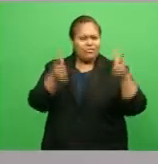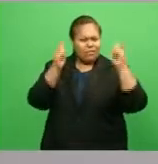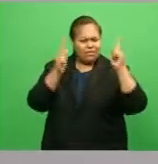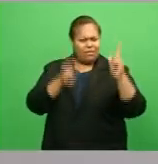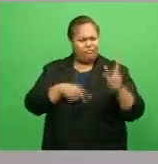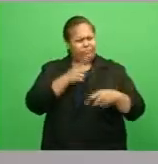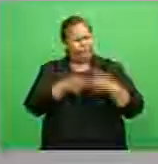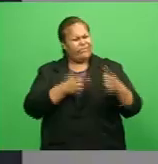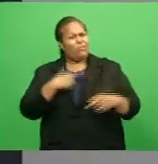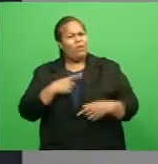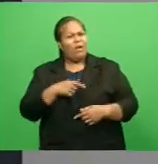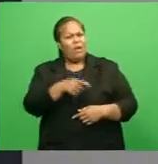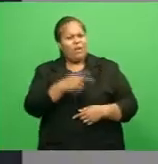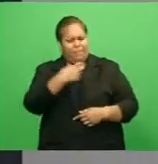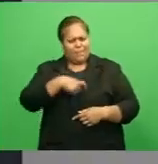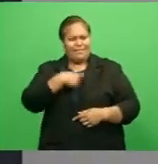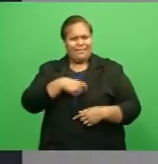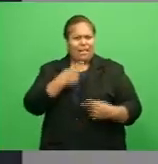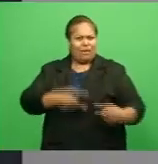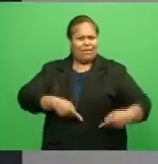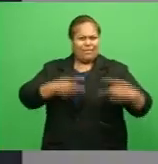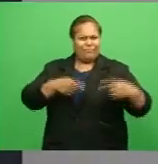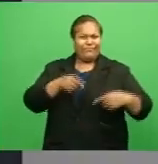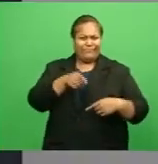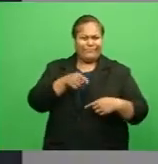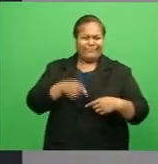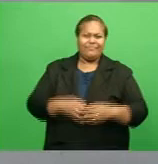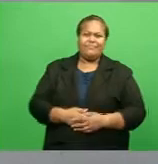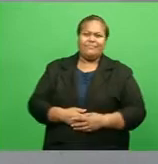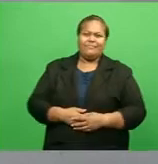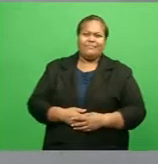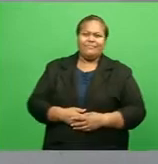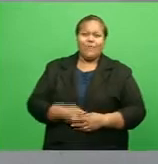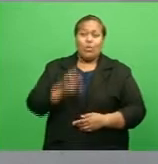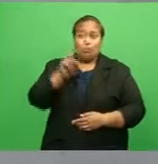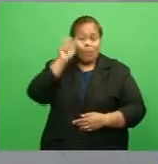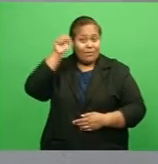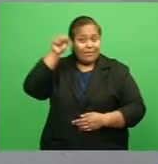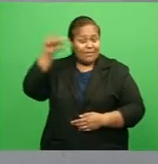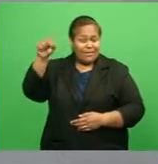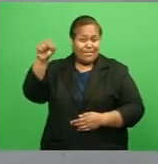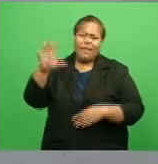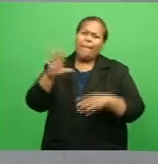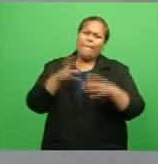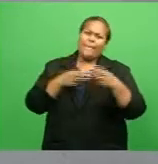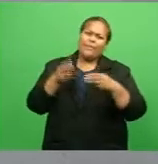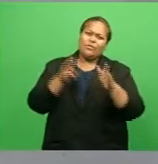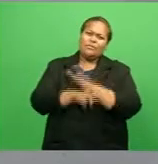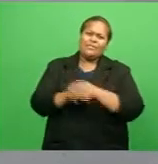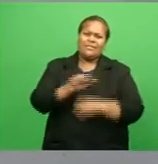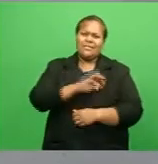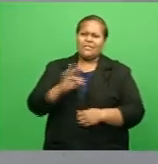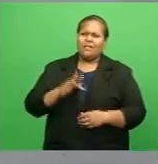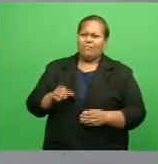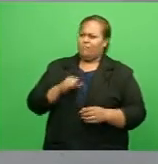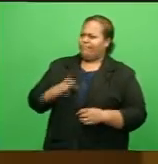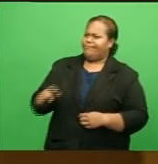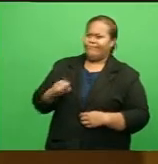comments and personal attacks. AHLUWALIA had mentioned that one senior management staff had refused a voluntary pay